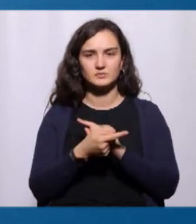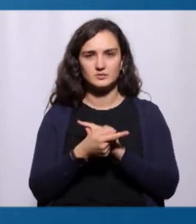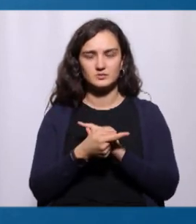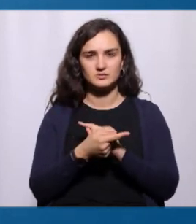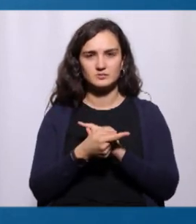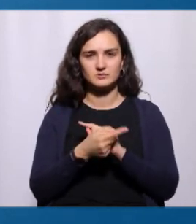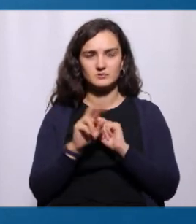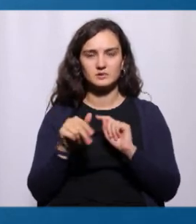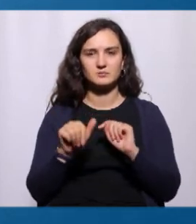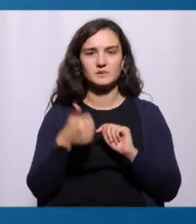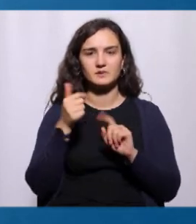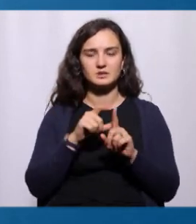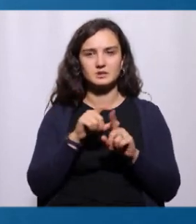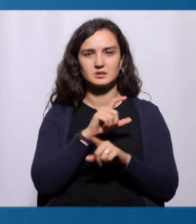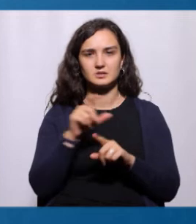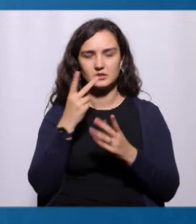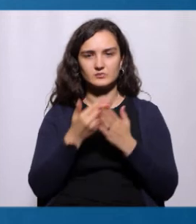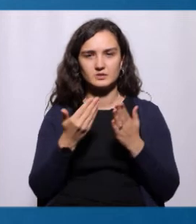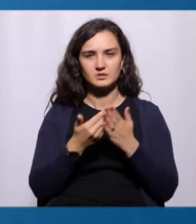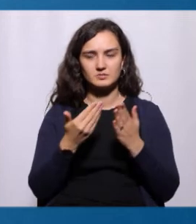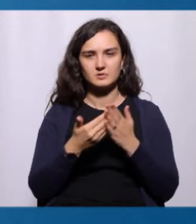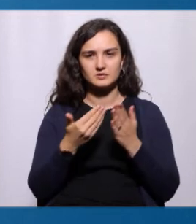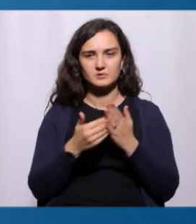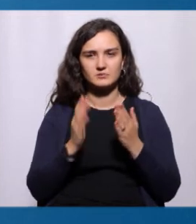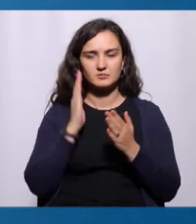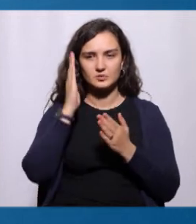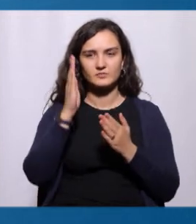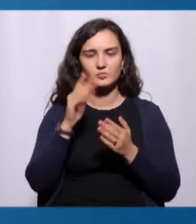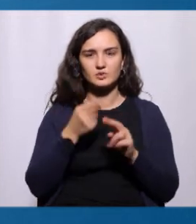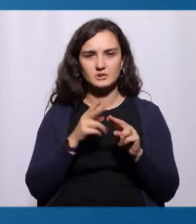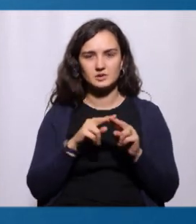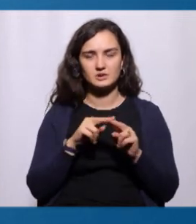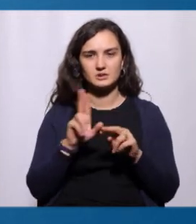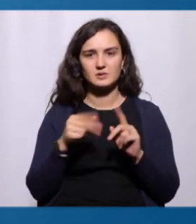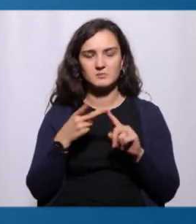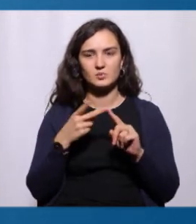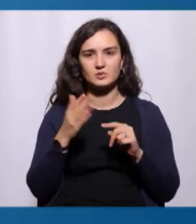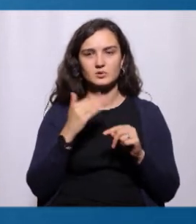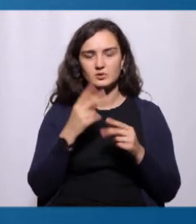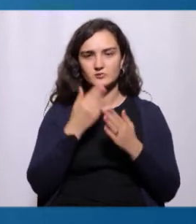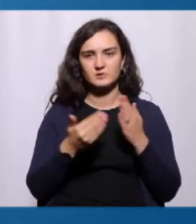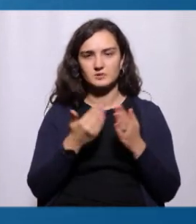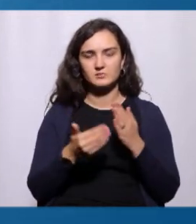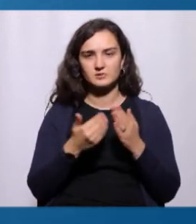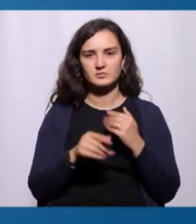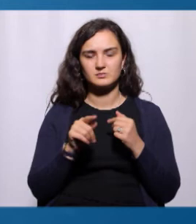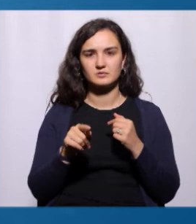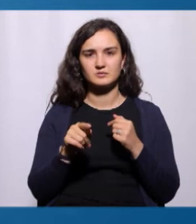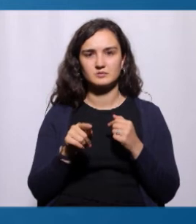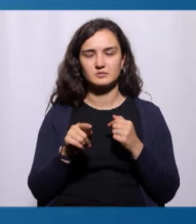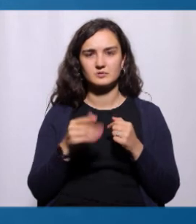as well. The first sentence shows future simple tense, and the second one shows the structure of